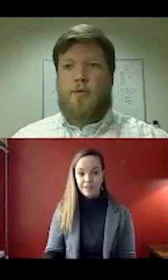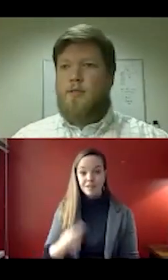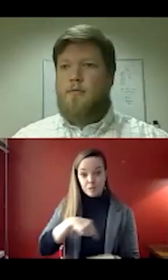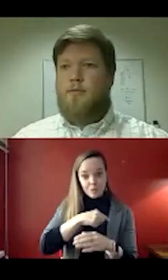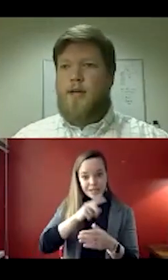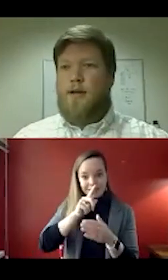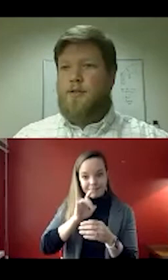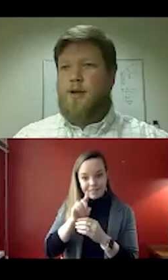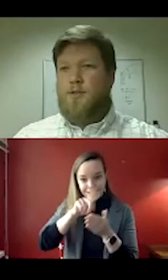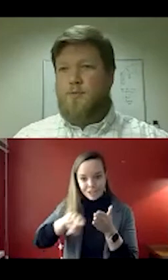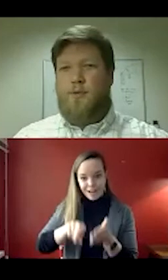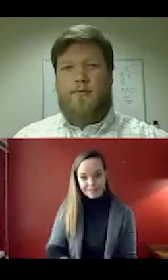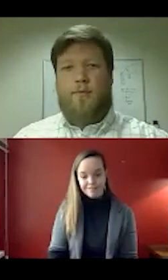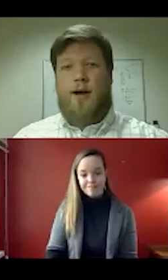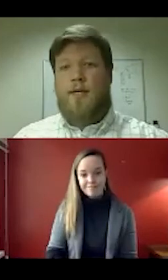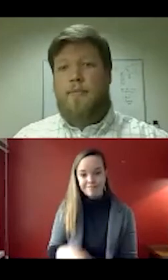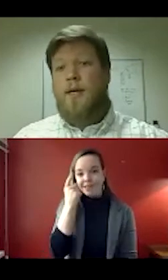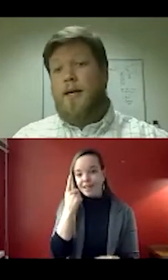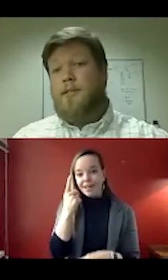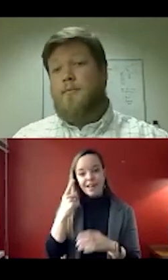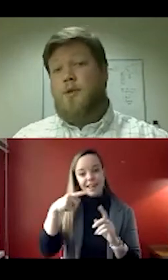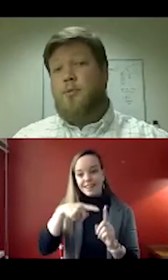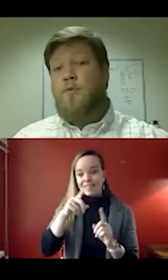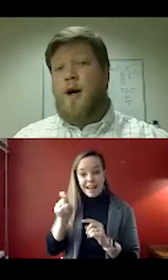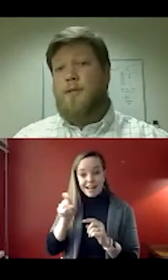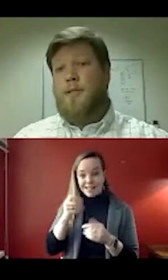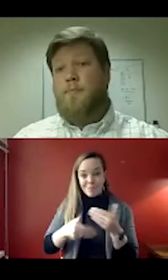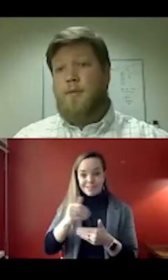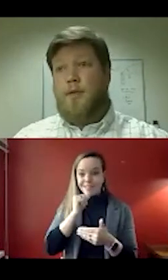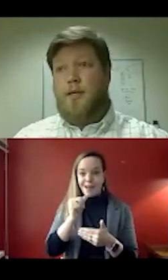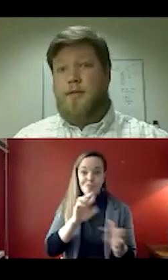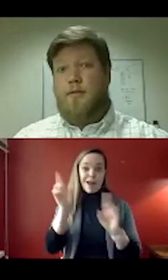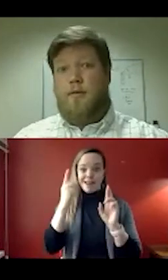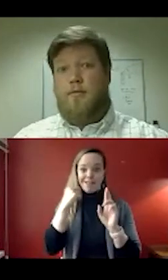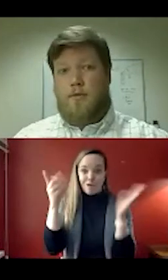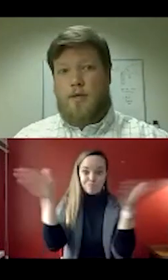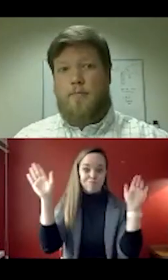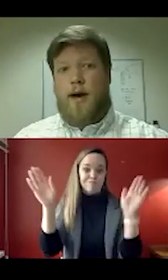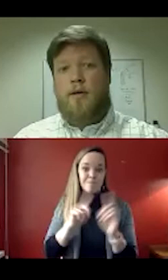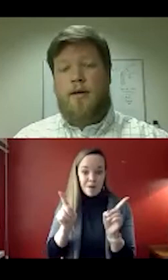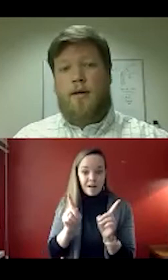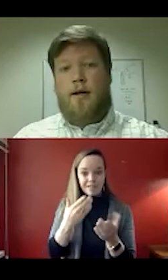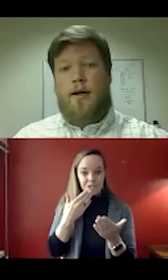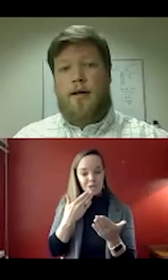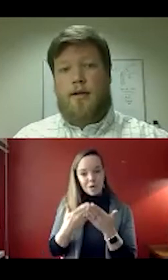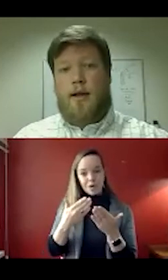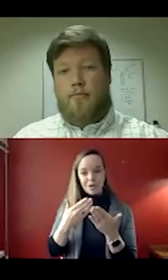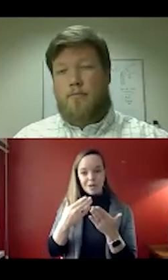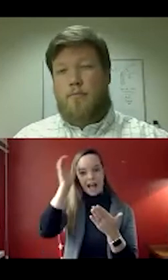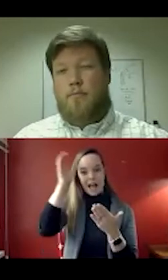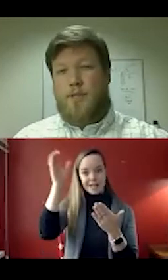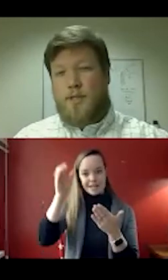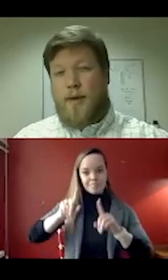Although this diagnostic process wouldn't be ready for prime time, it does demonstrate a proof of concept that we can think about